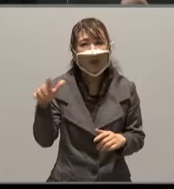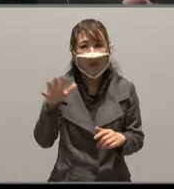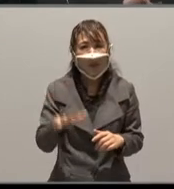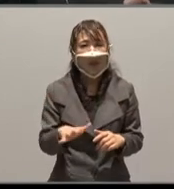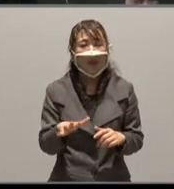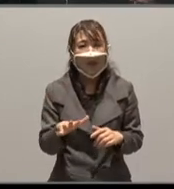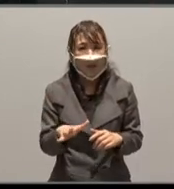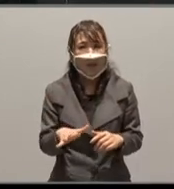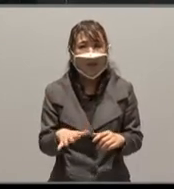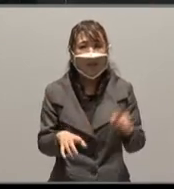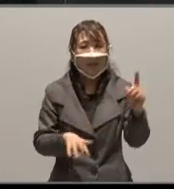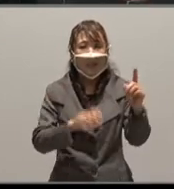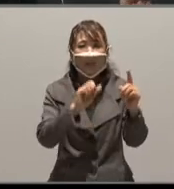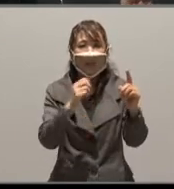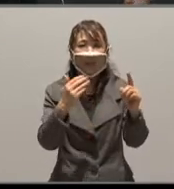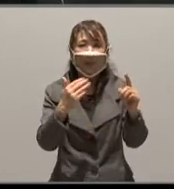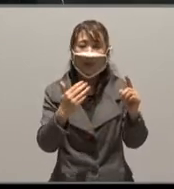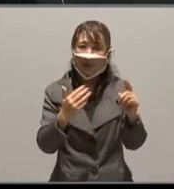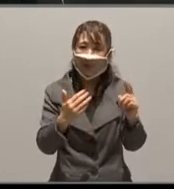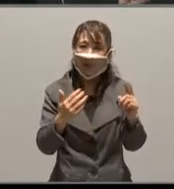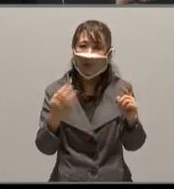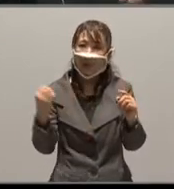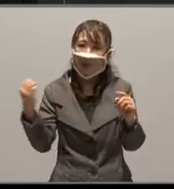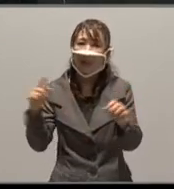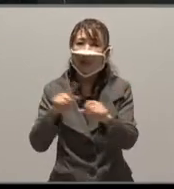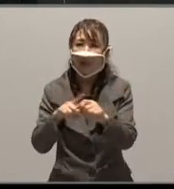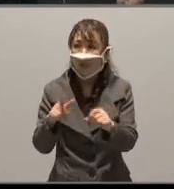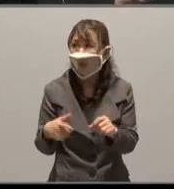strong anxiety, worries, and stress. This was 82.